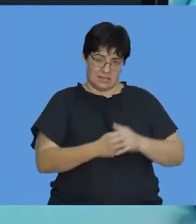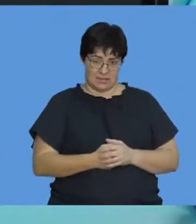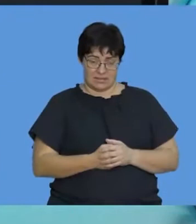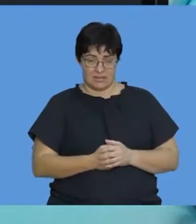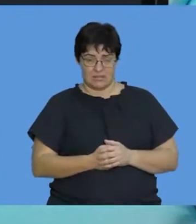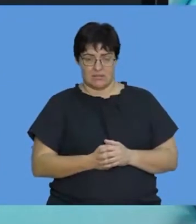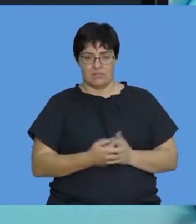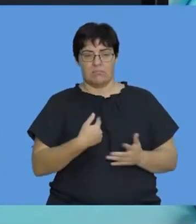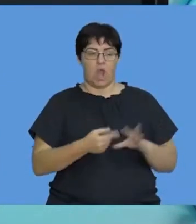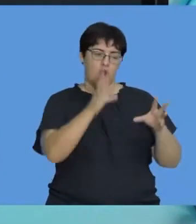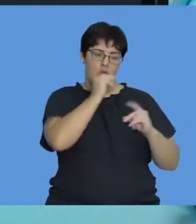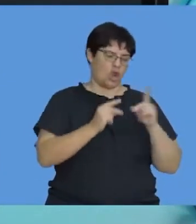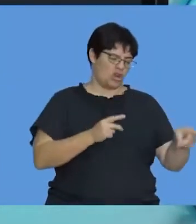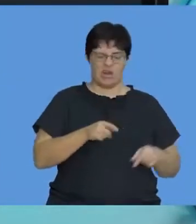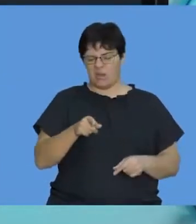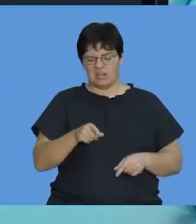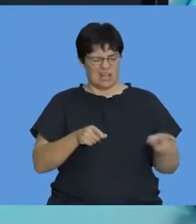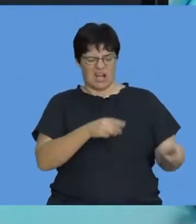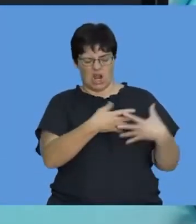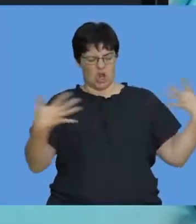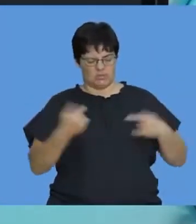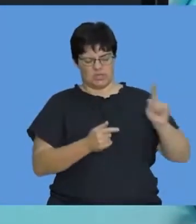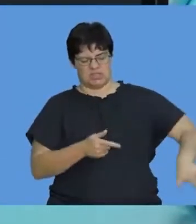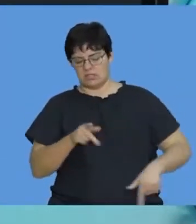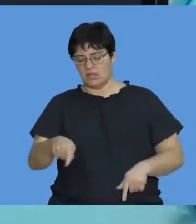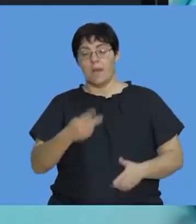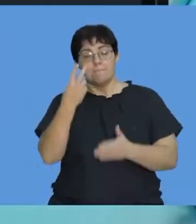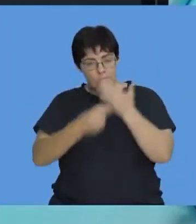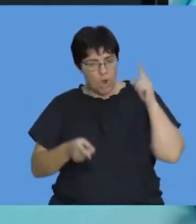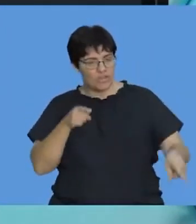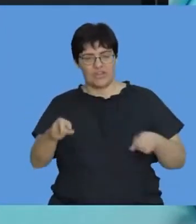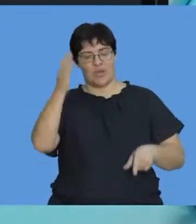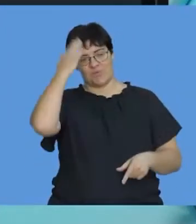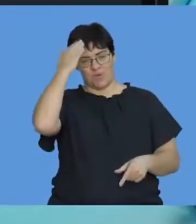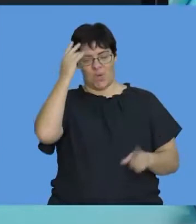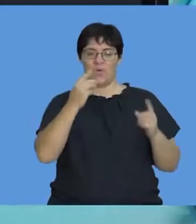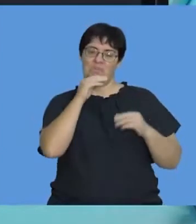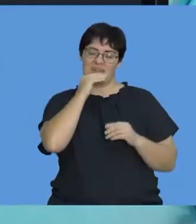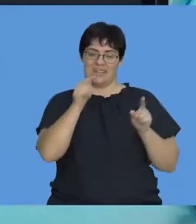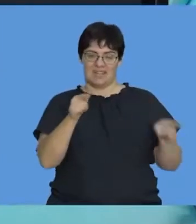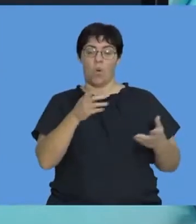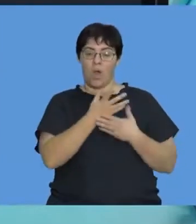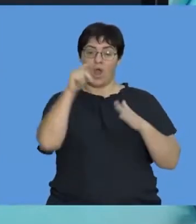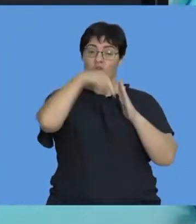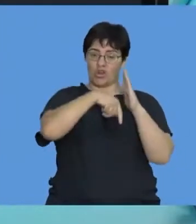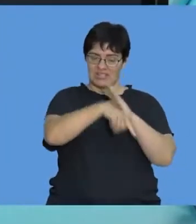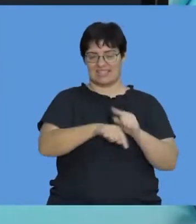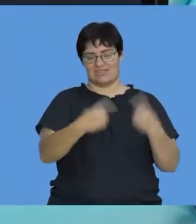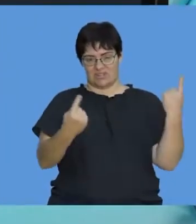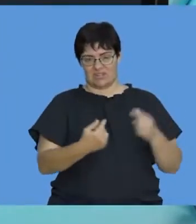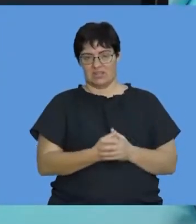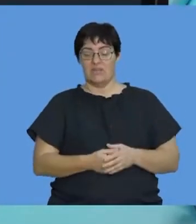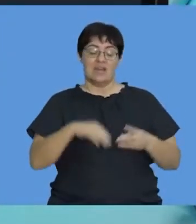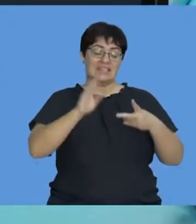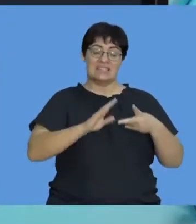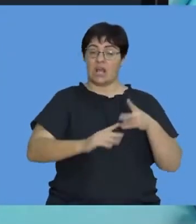so please don't go, I'll learn one and not the other. You must know both, because they'll be asked in different contexts. Okay, so